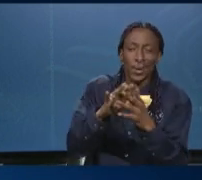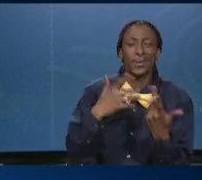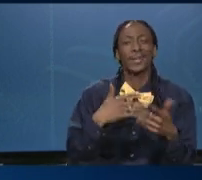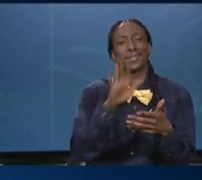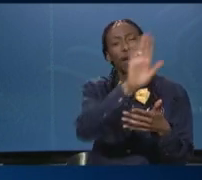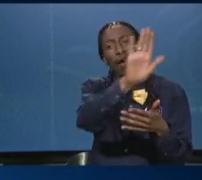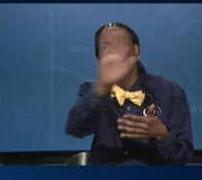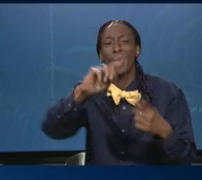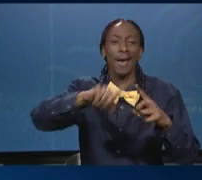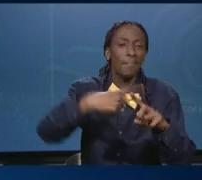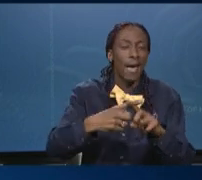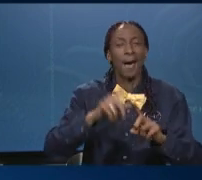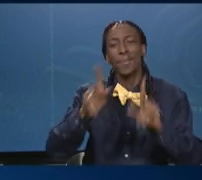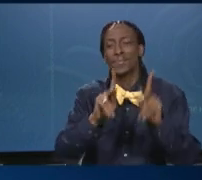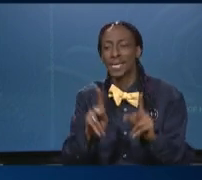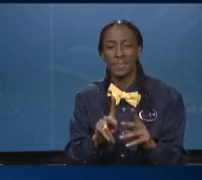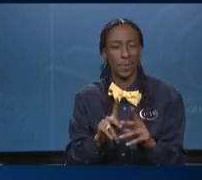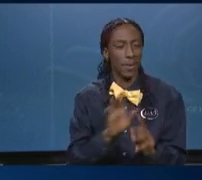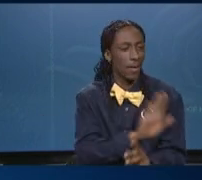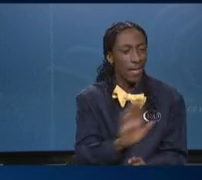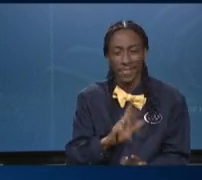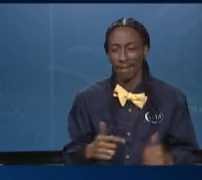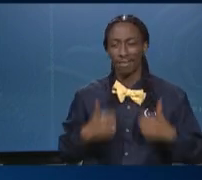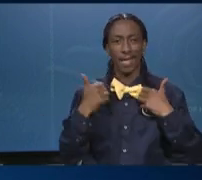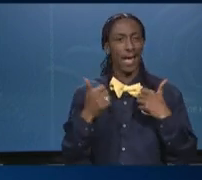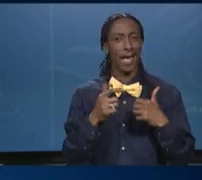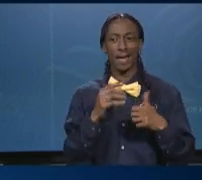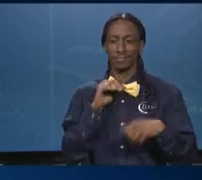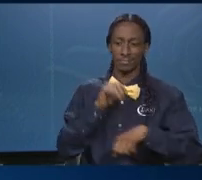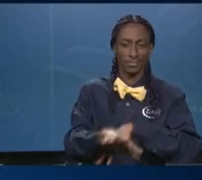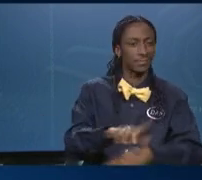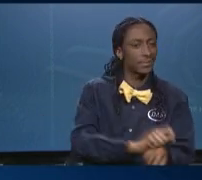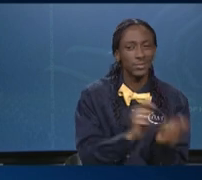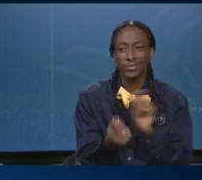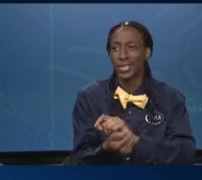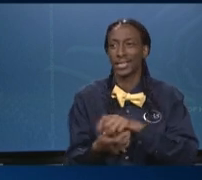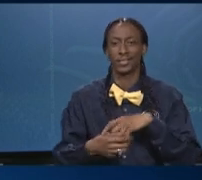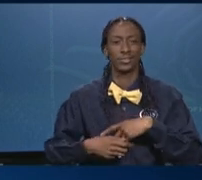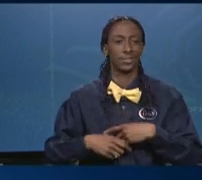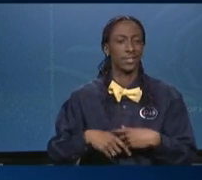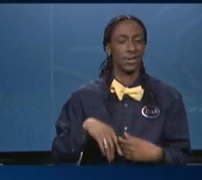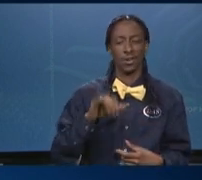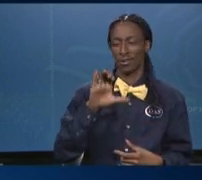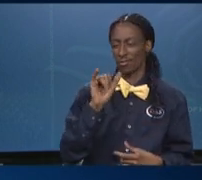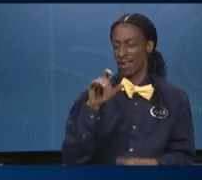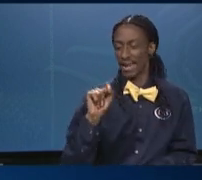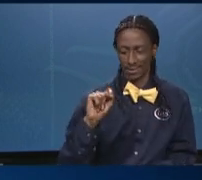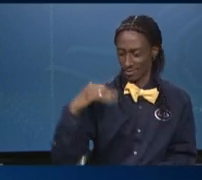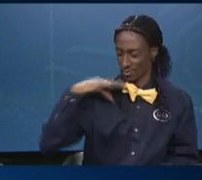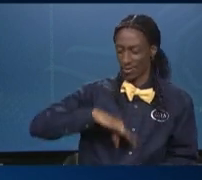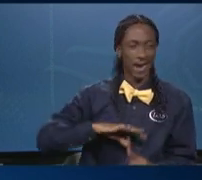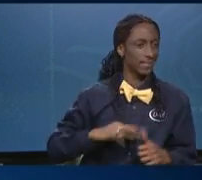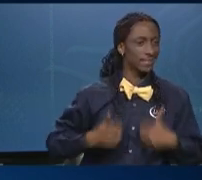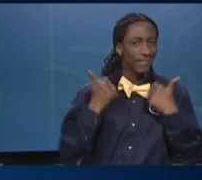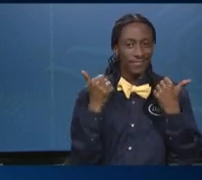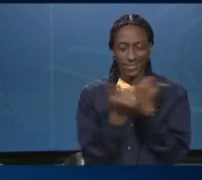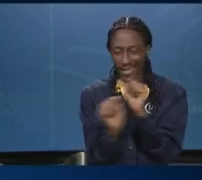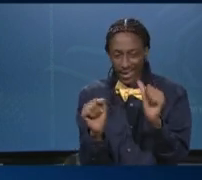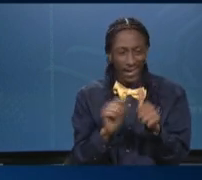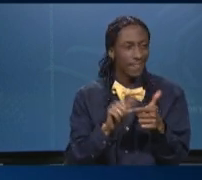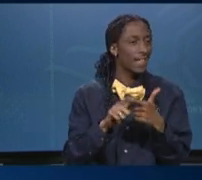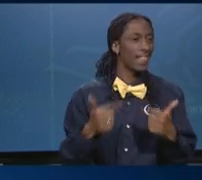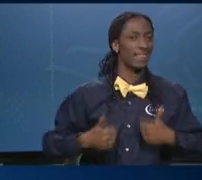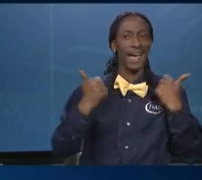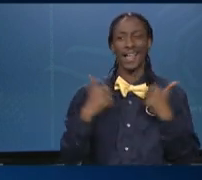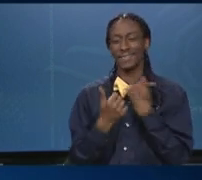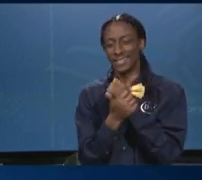stories about people whose lives have been changed. Credit has been saved. Their lives have been saved. Their children are still